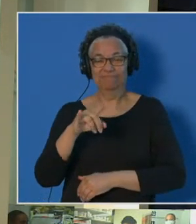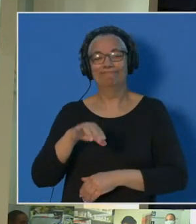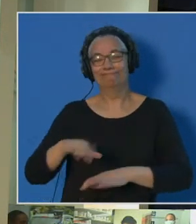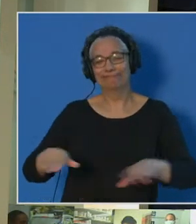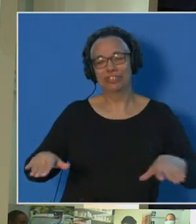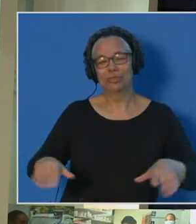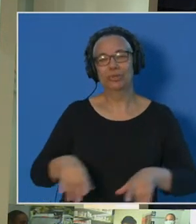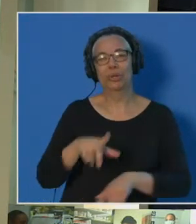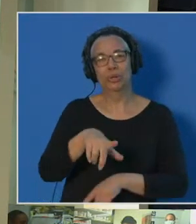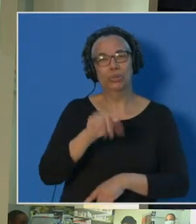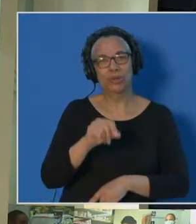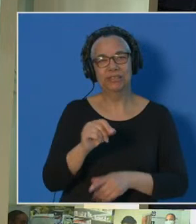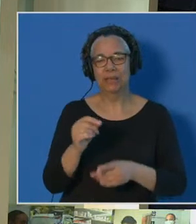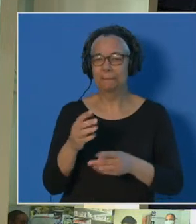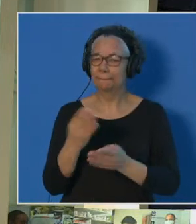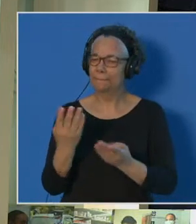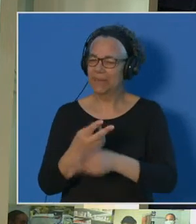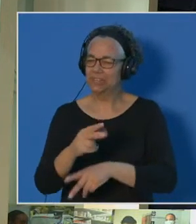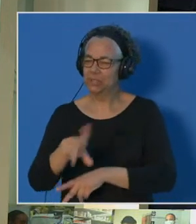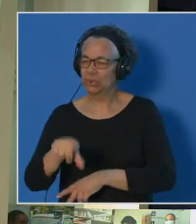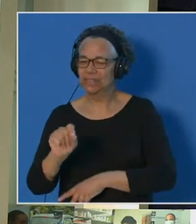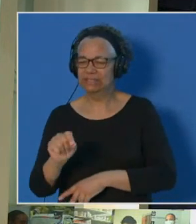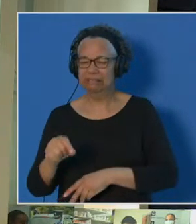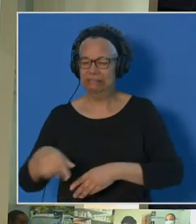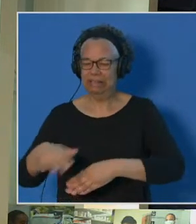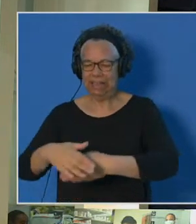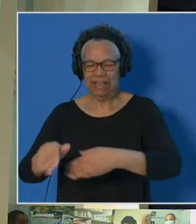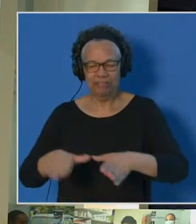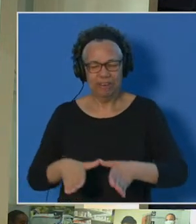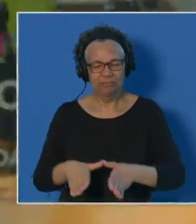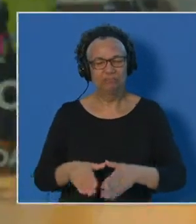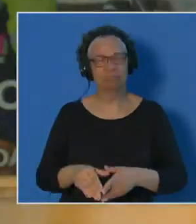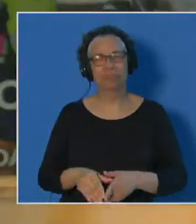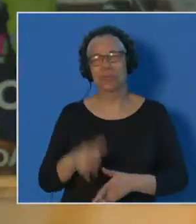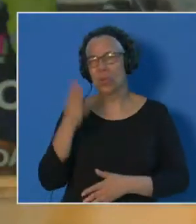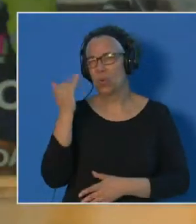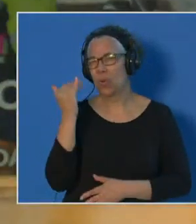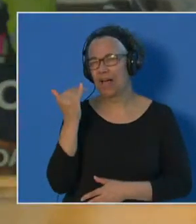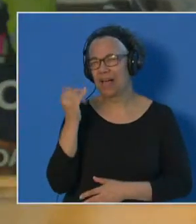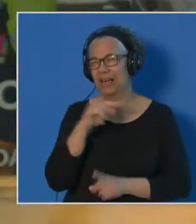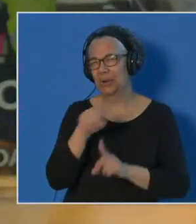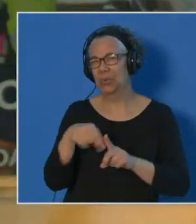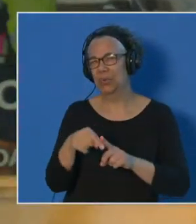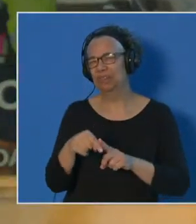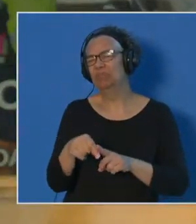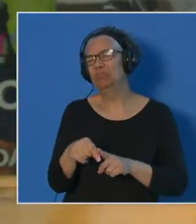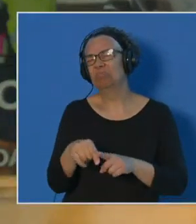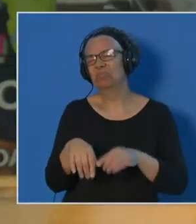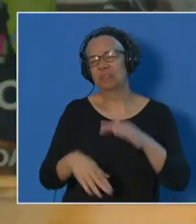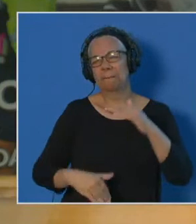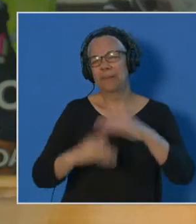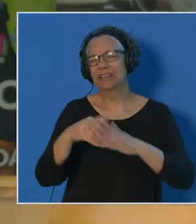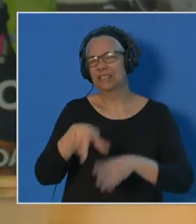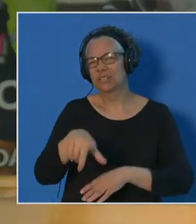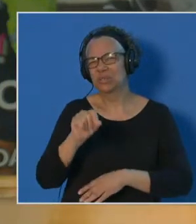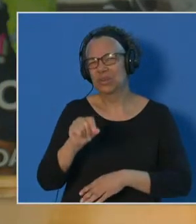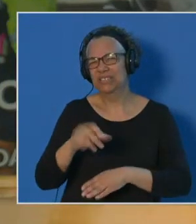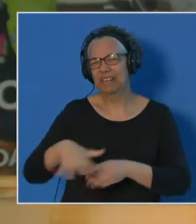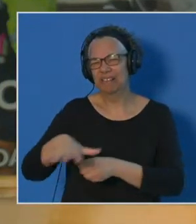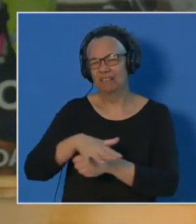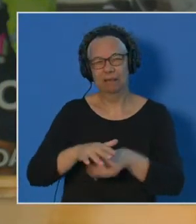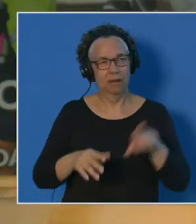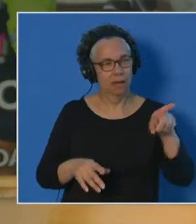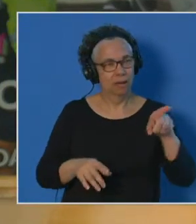space, and they kind of want to know why is that when the max allowed is 20 persons in groups. This is a camp, a government counselor.